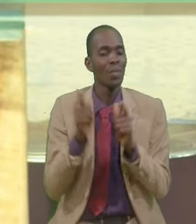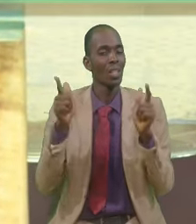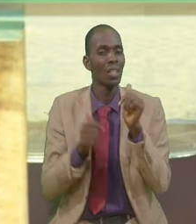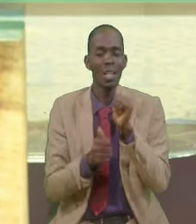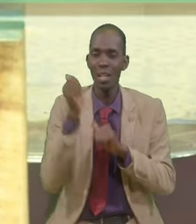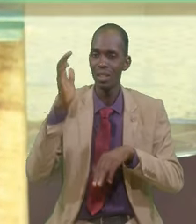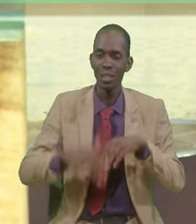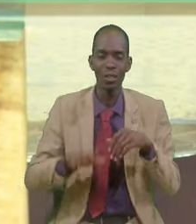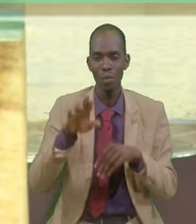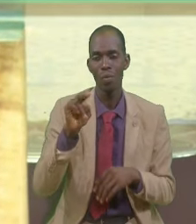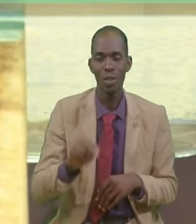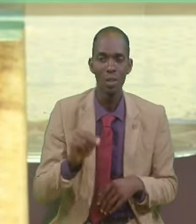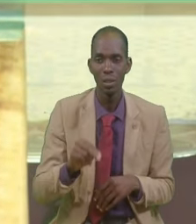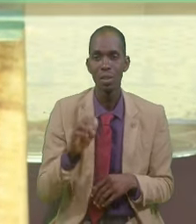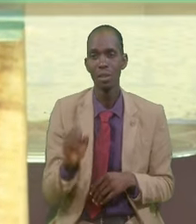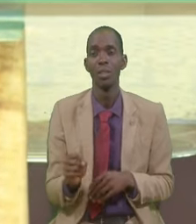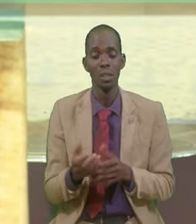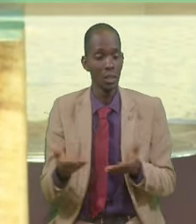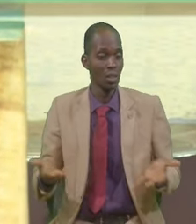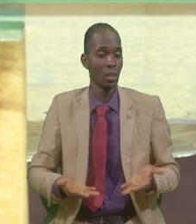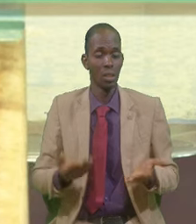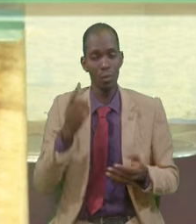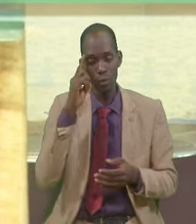need. Available tonight.